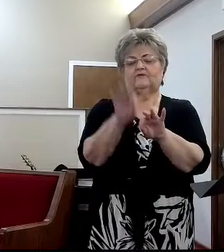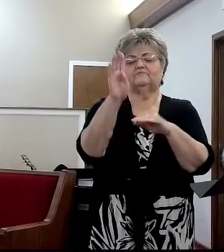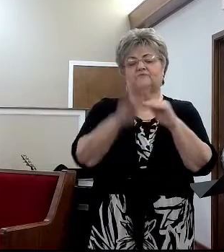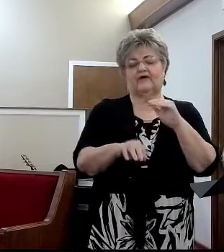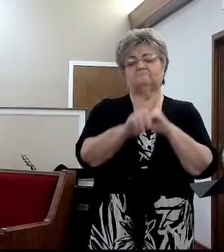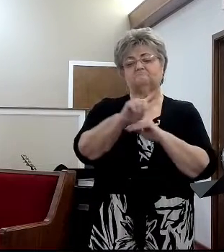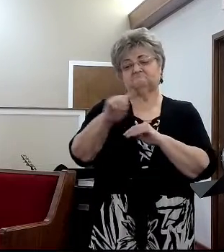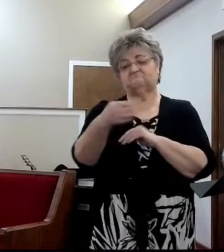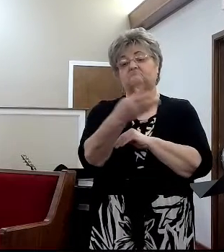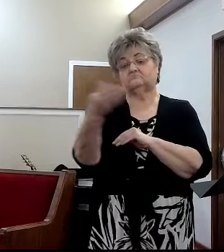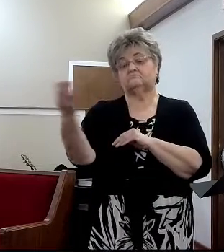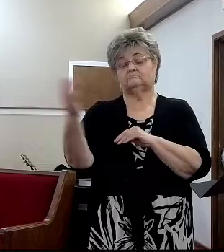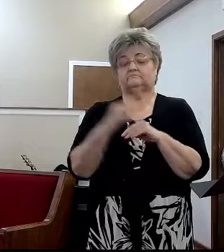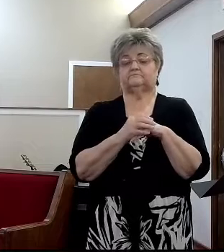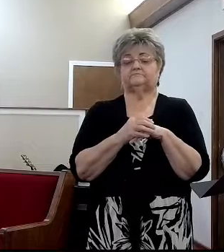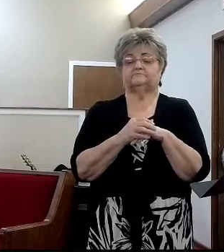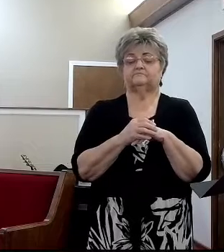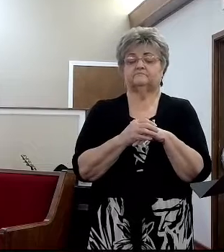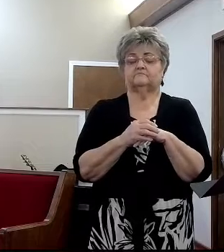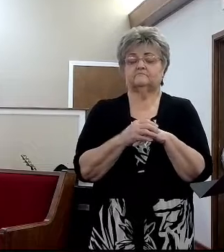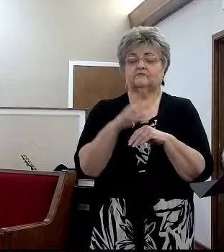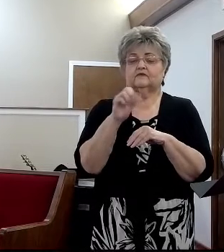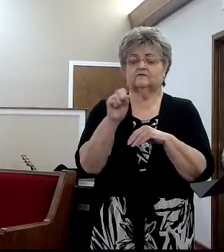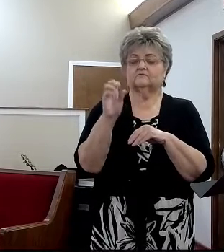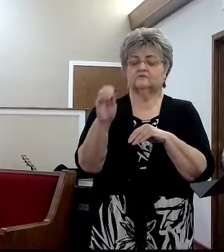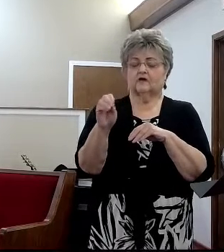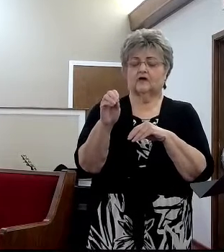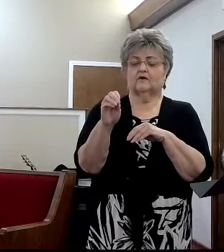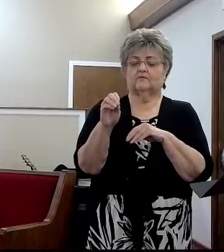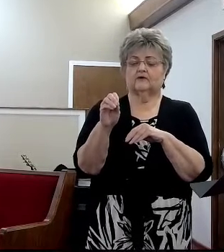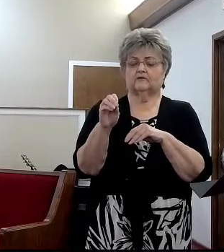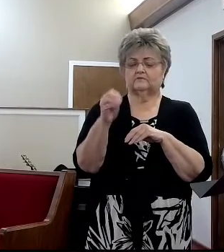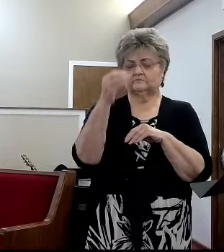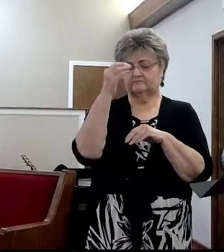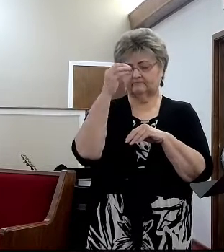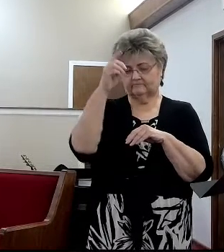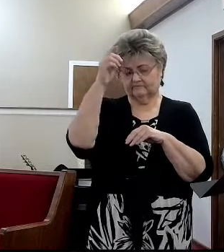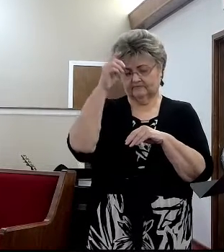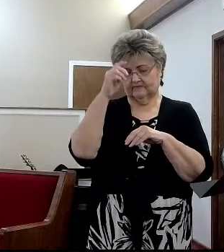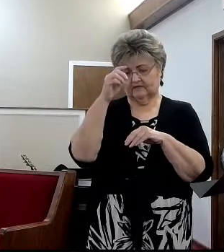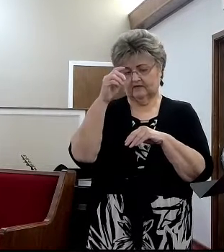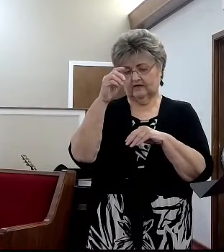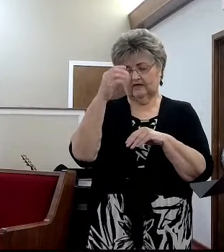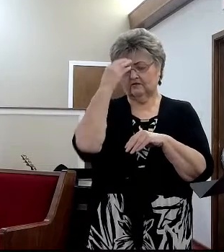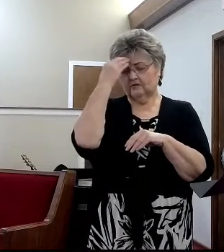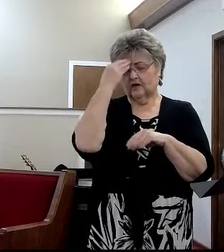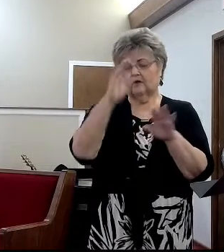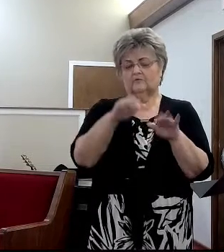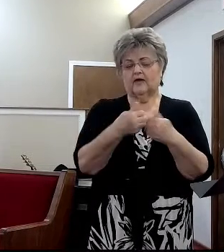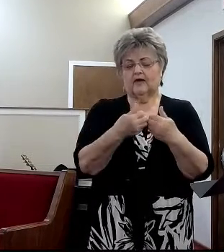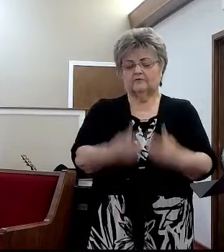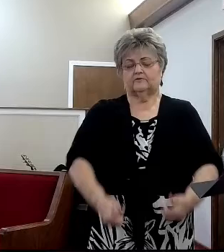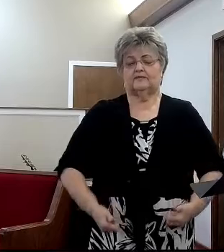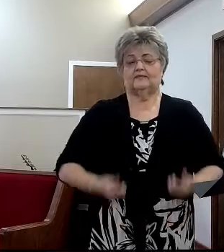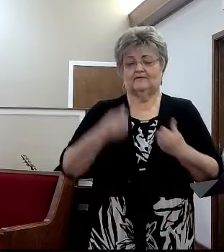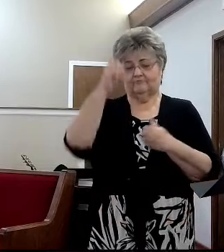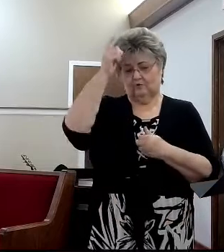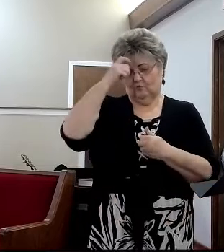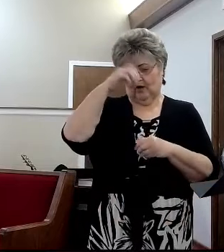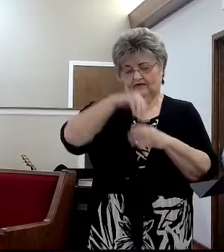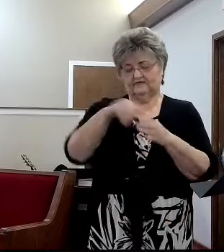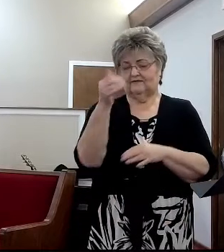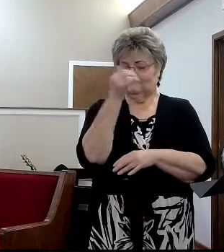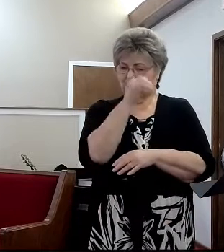things. So biblical wisdom is knowing how to live wisely in a foolish world.